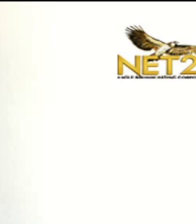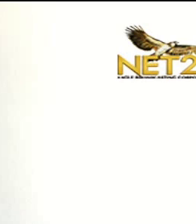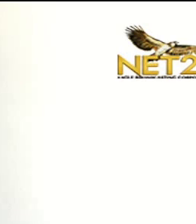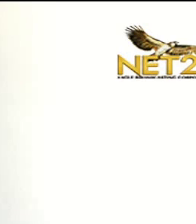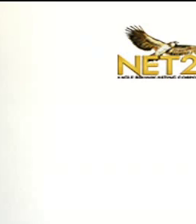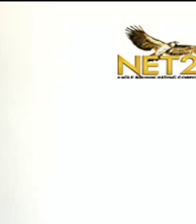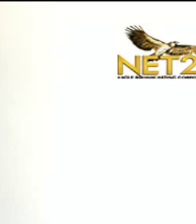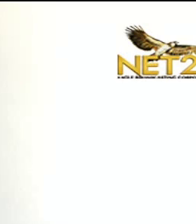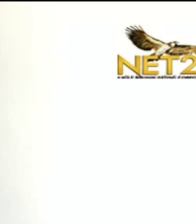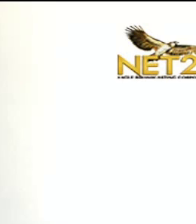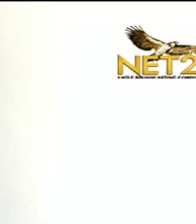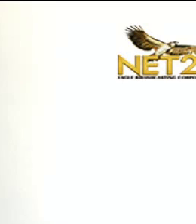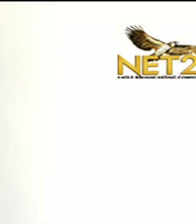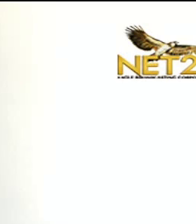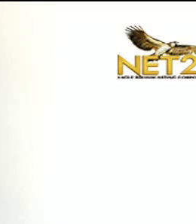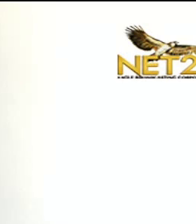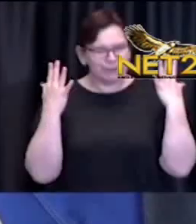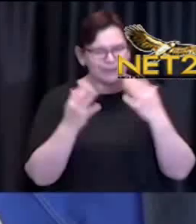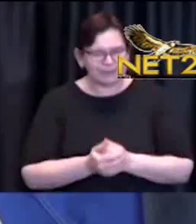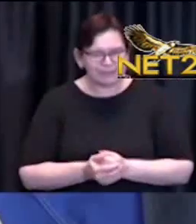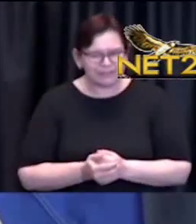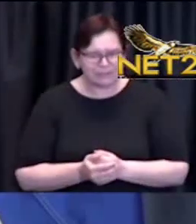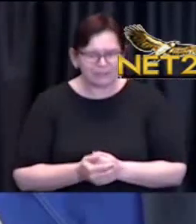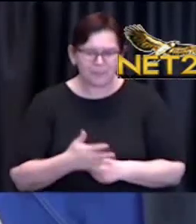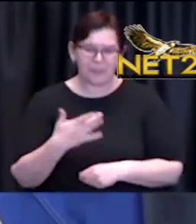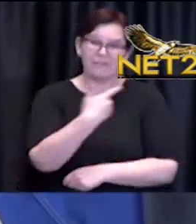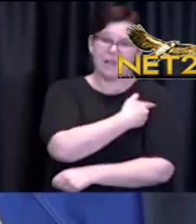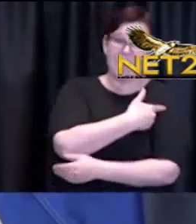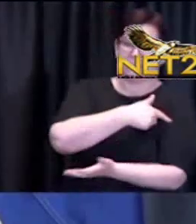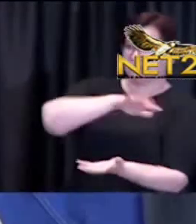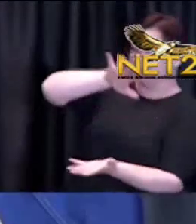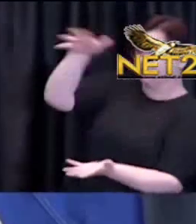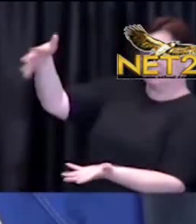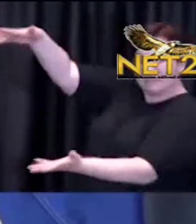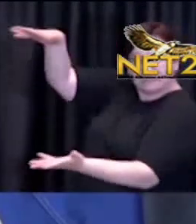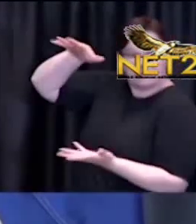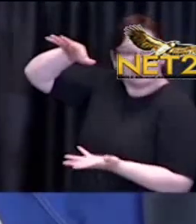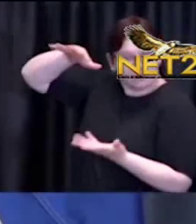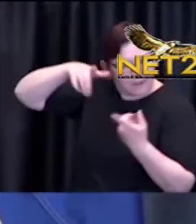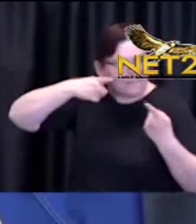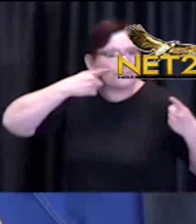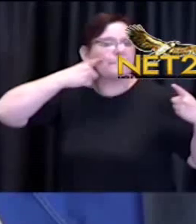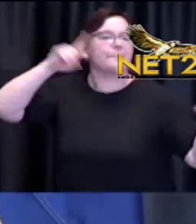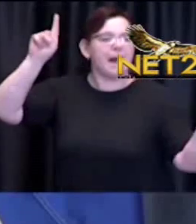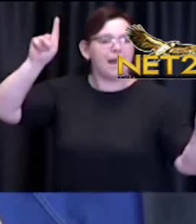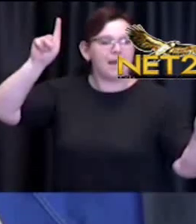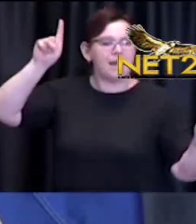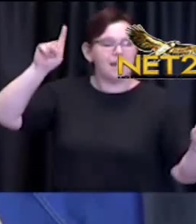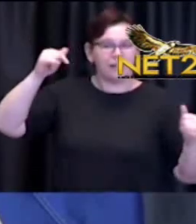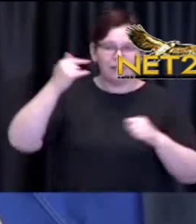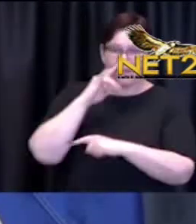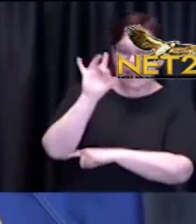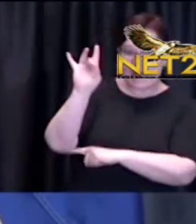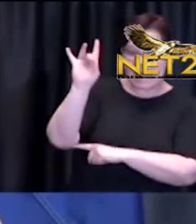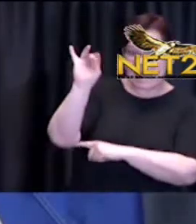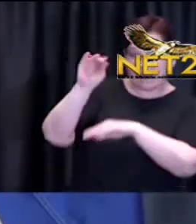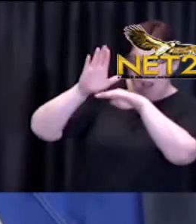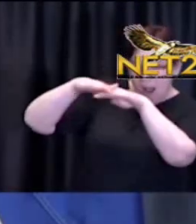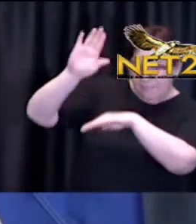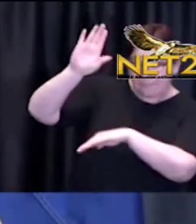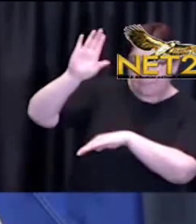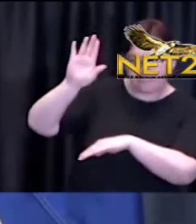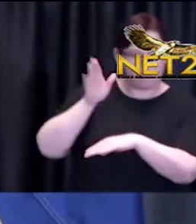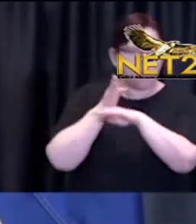the vaccine. Let's listen in. More than 70% of adults 80 plus, for example, have been vaccinated. More